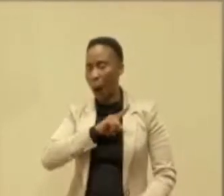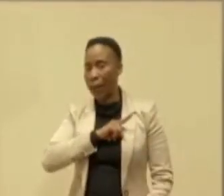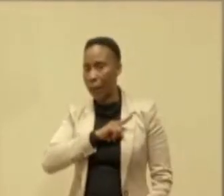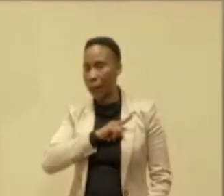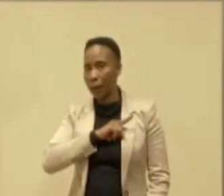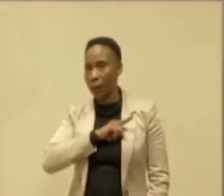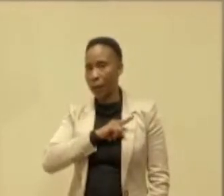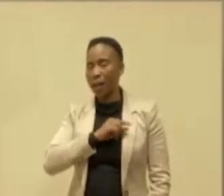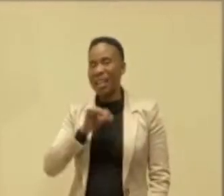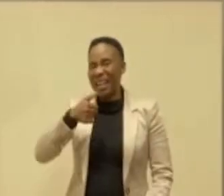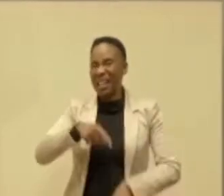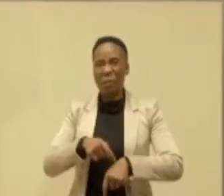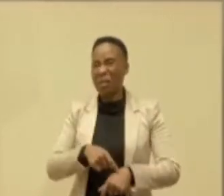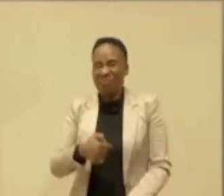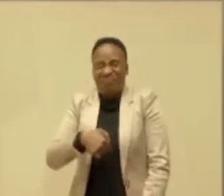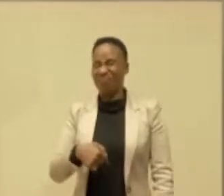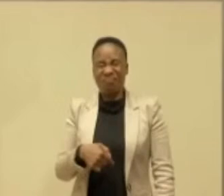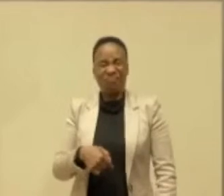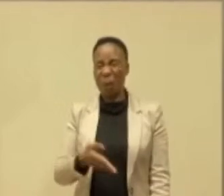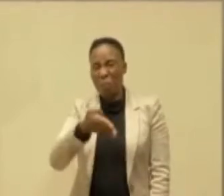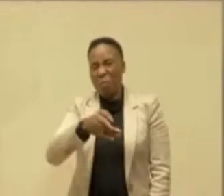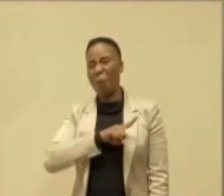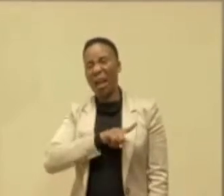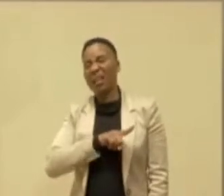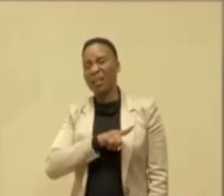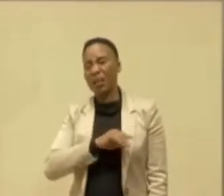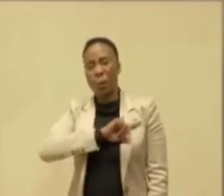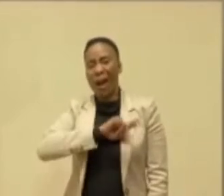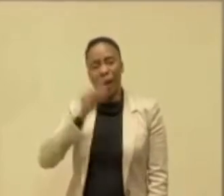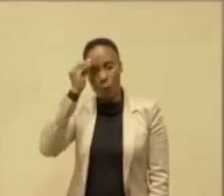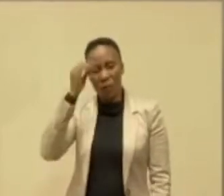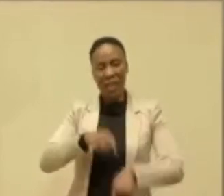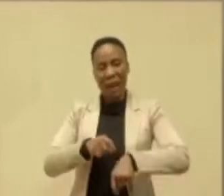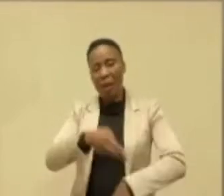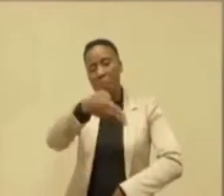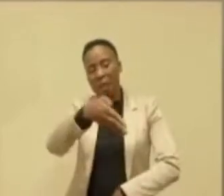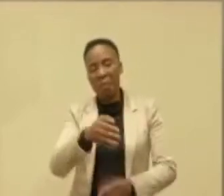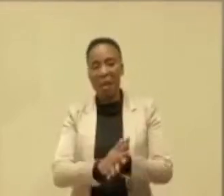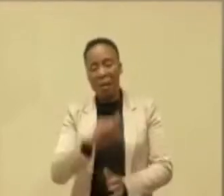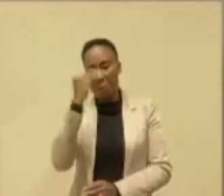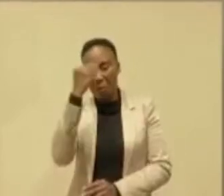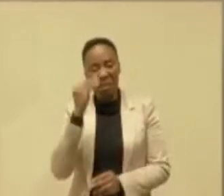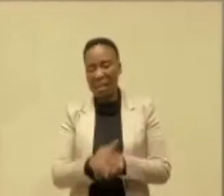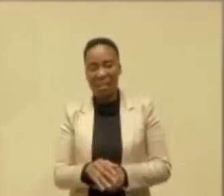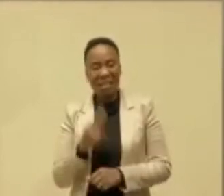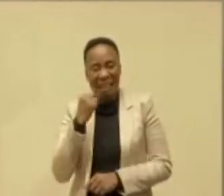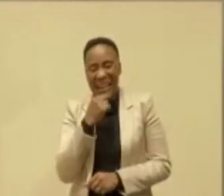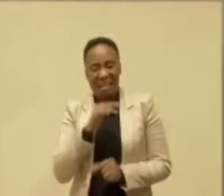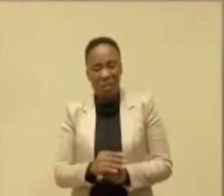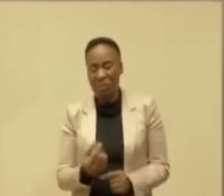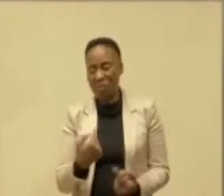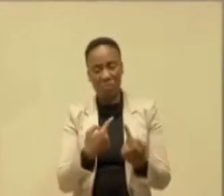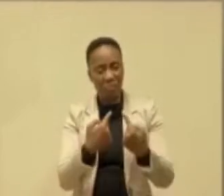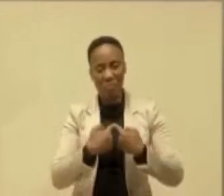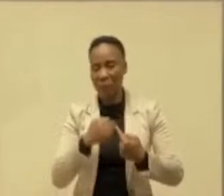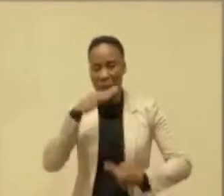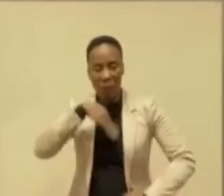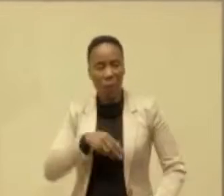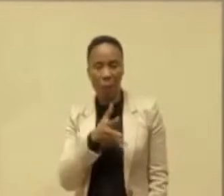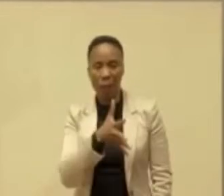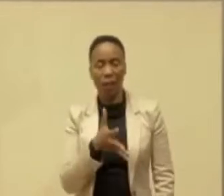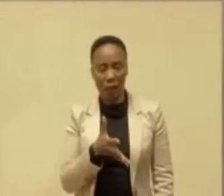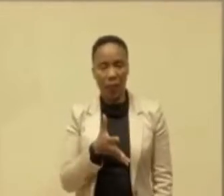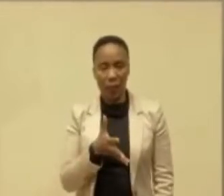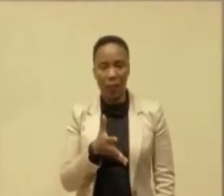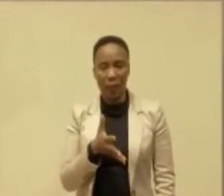there it's not going to be nice that's it becomes another abuse on top of the